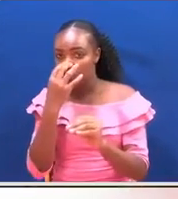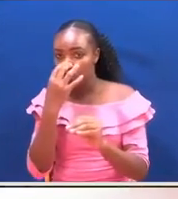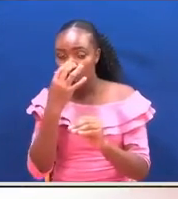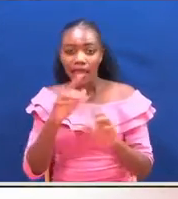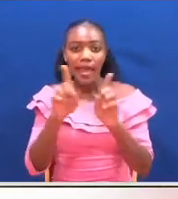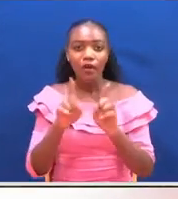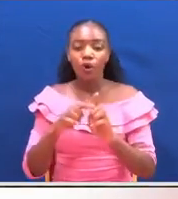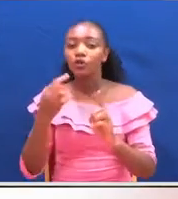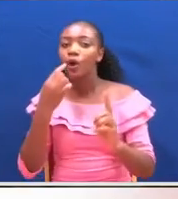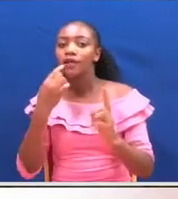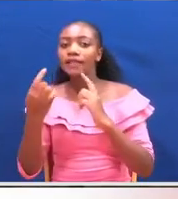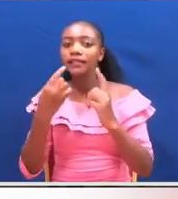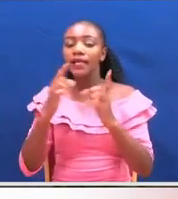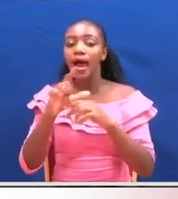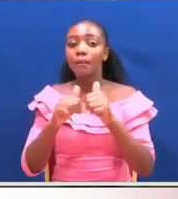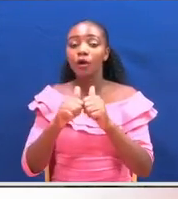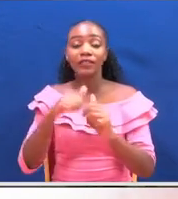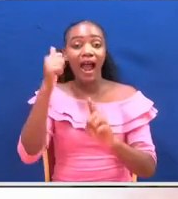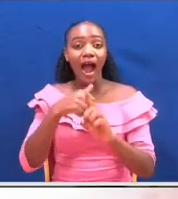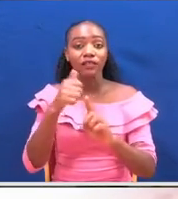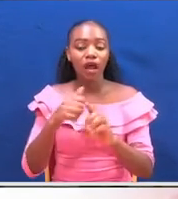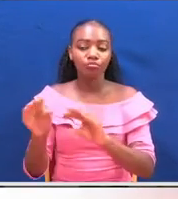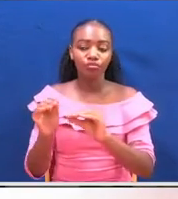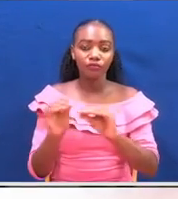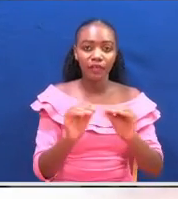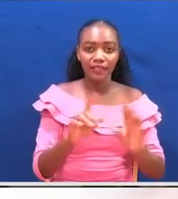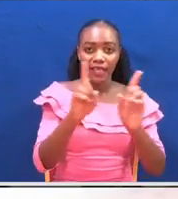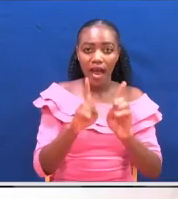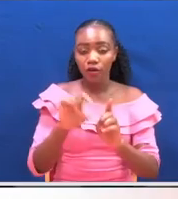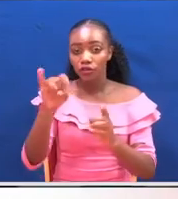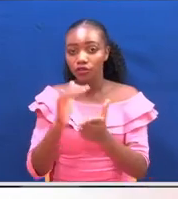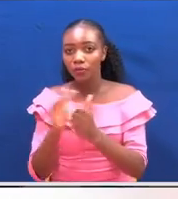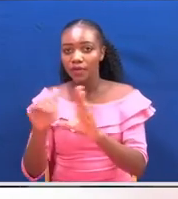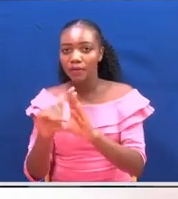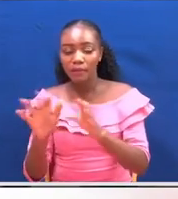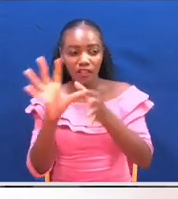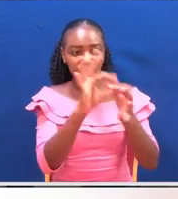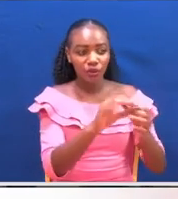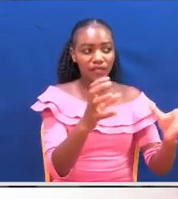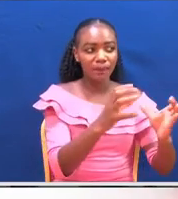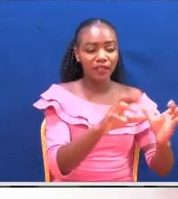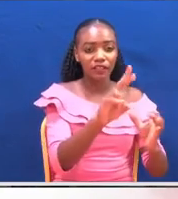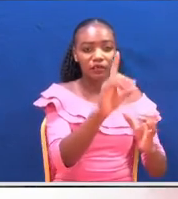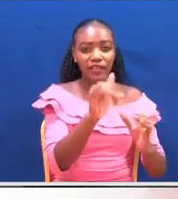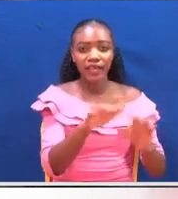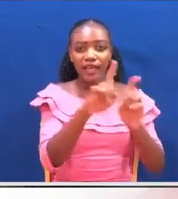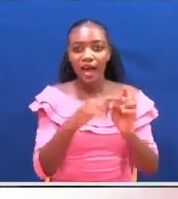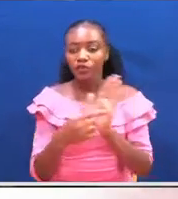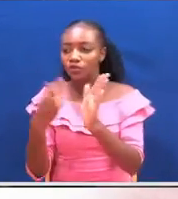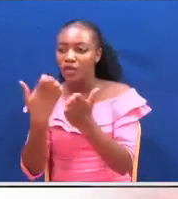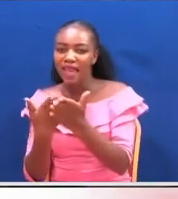the hustler movement narrative. Even as expelled Jubilee members claim the party gave no tangible evidence against